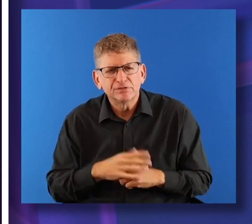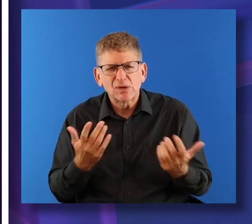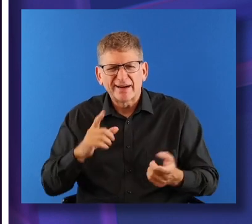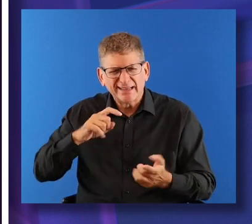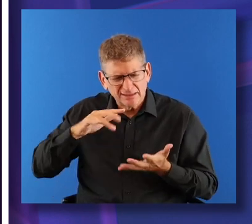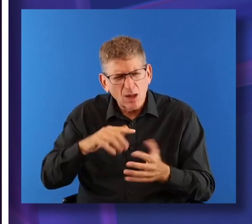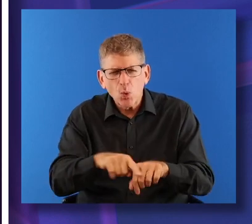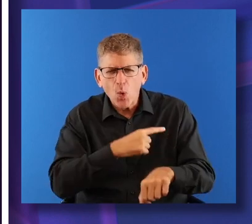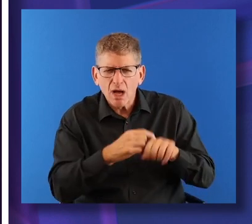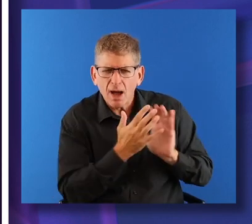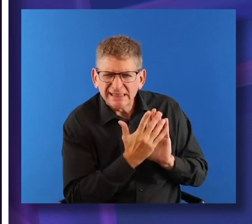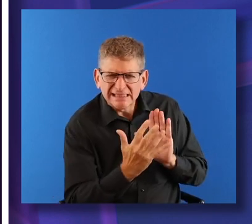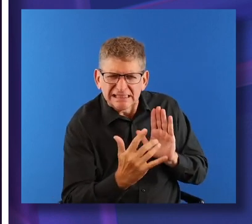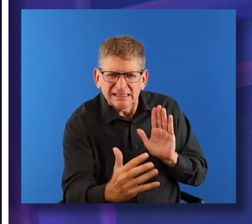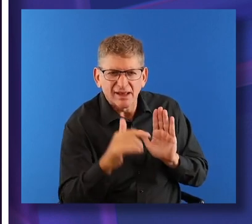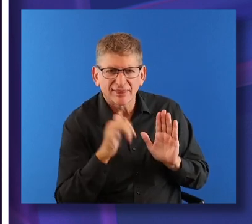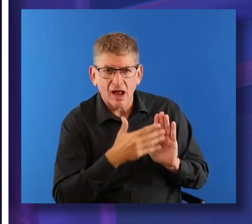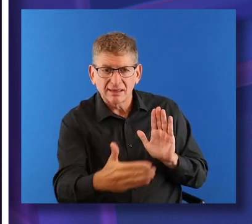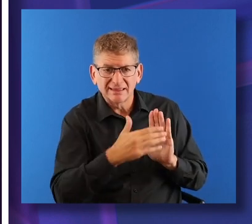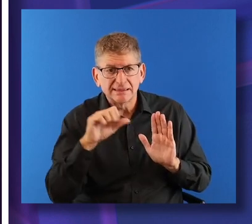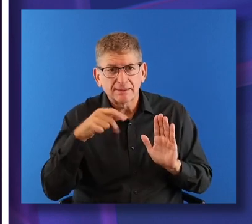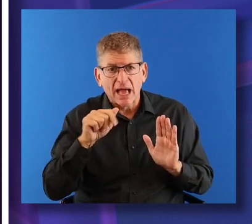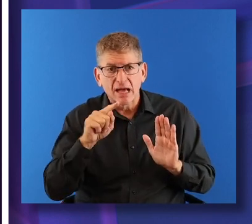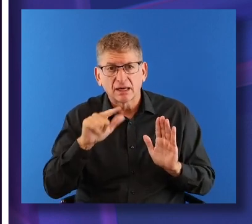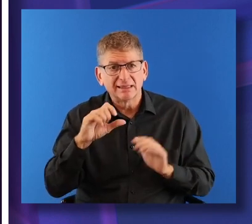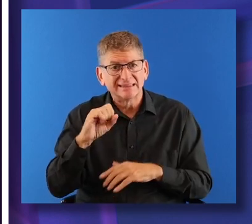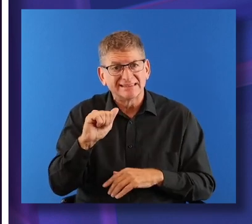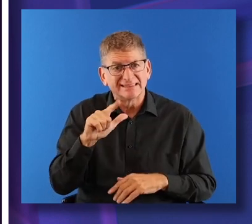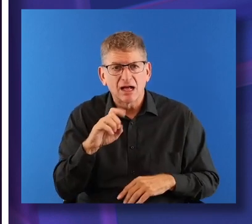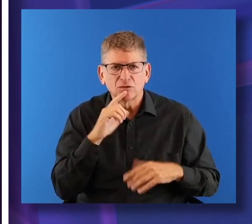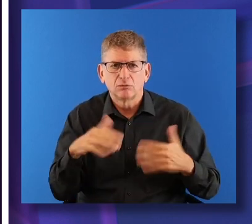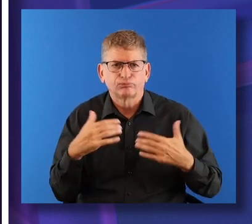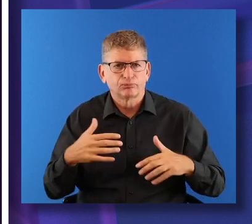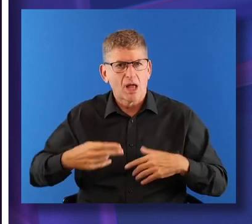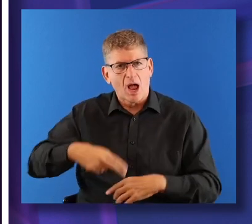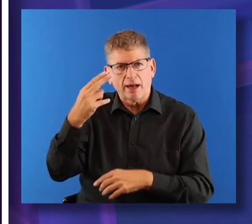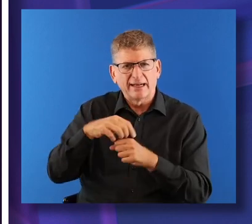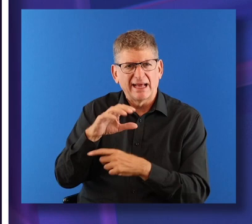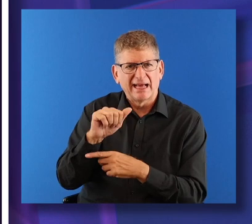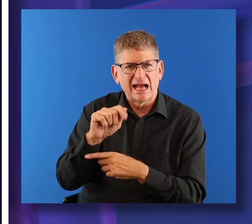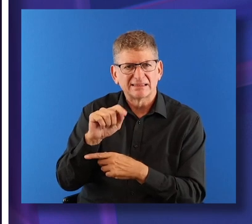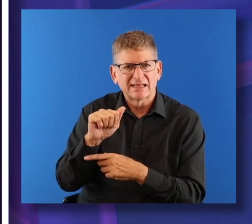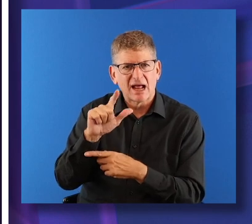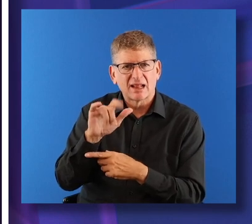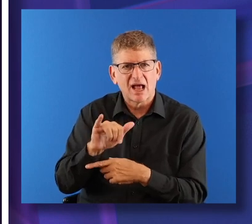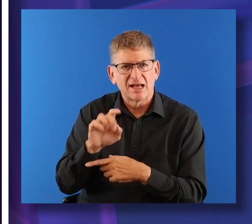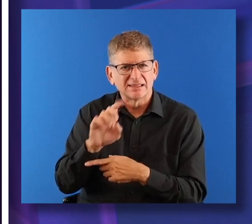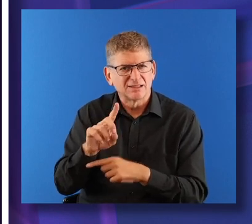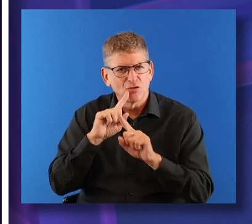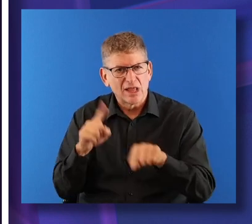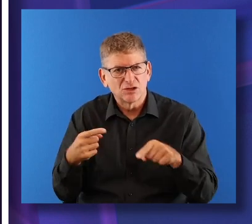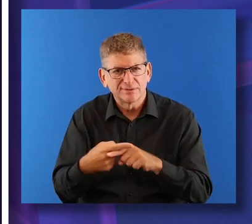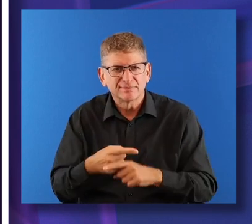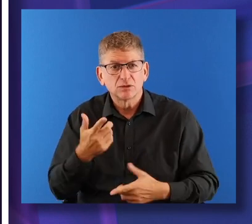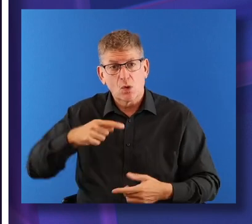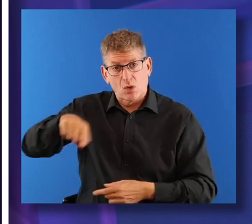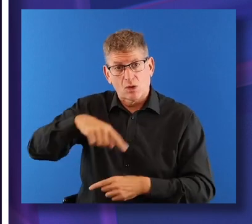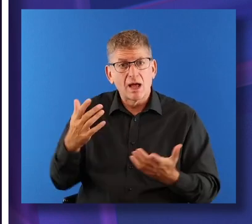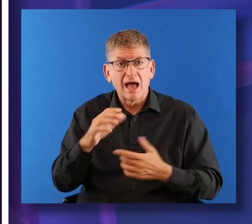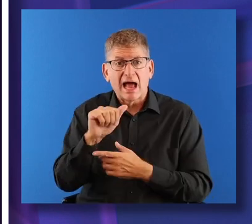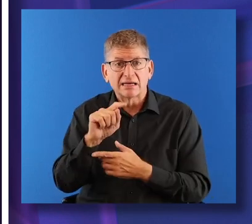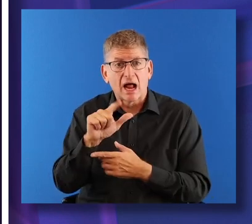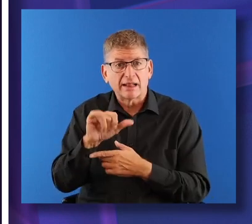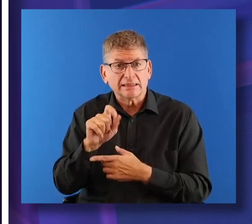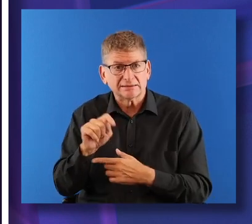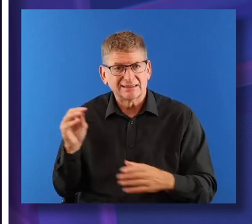with the goal to accelerate the reaction of interest, while the catalyst itself is not consumed, enabling it to repeatedly assist in accelerating the